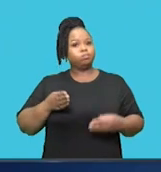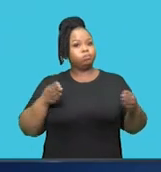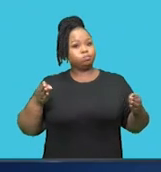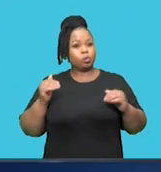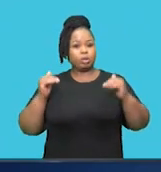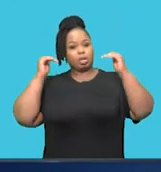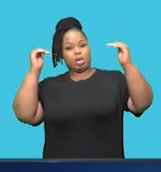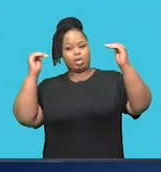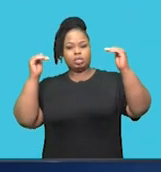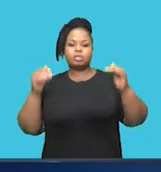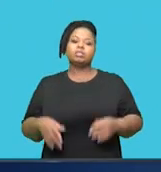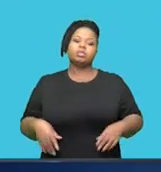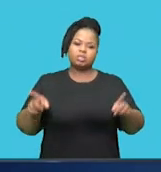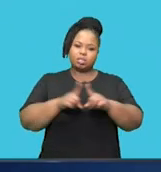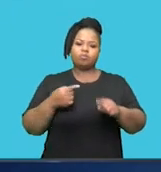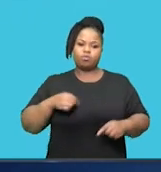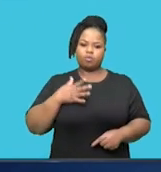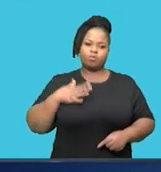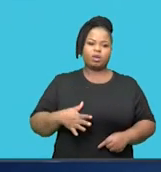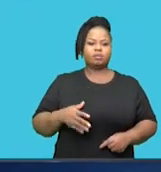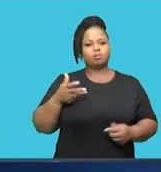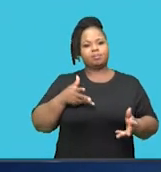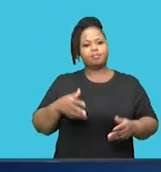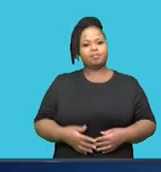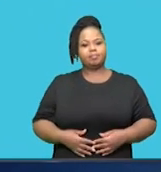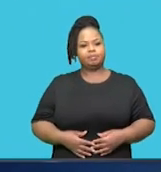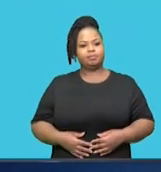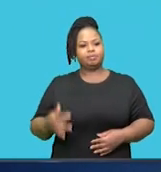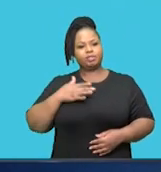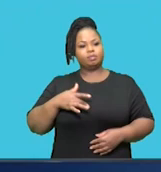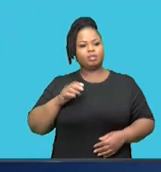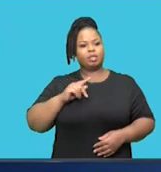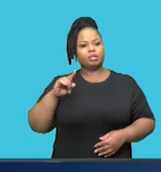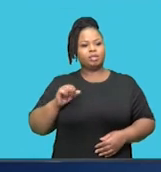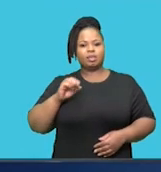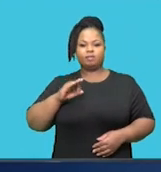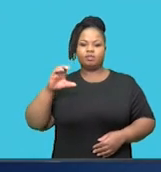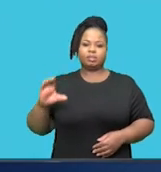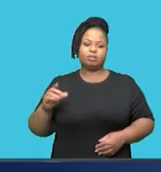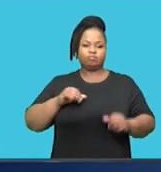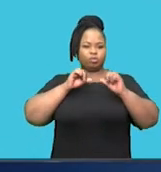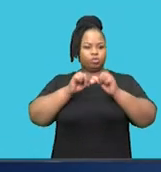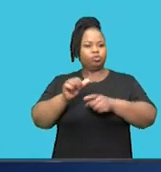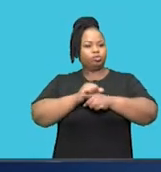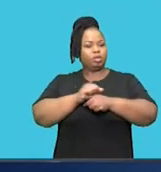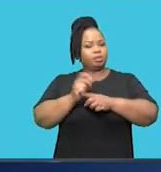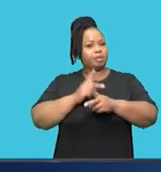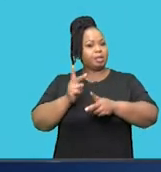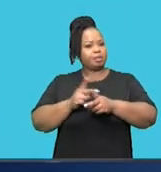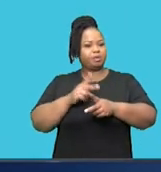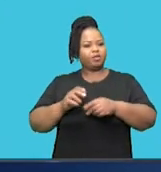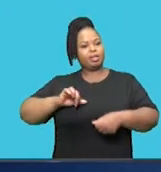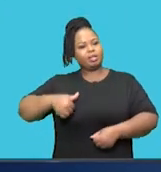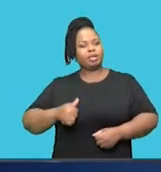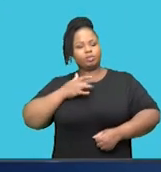elite, you know, we want to present them here. The champions Khenza FC will continue to train and prepare themselves for the next